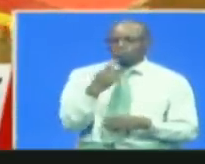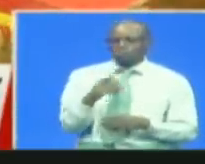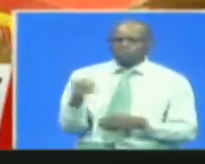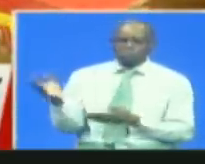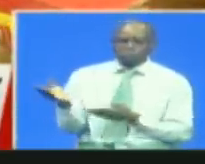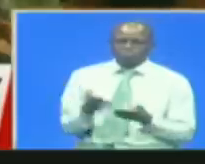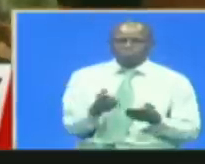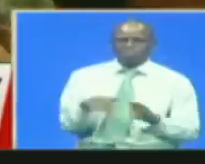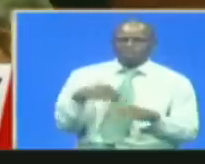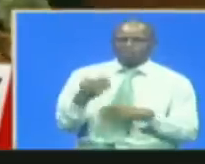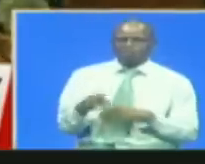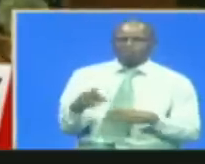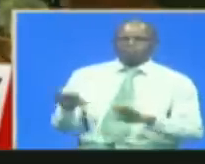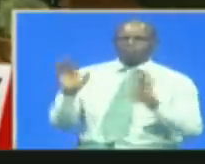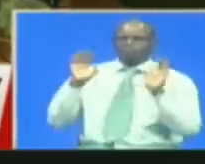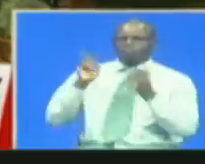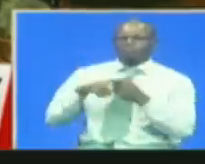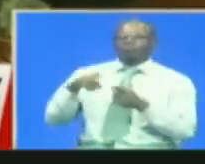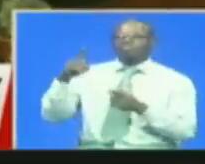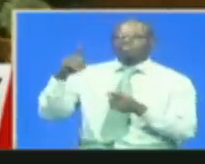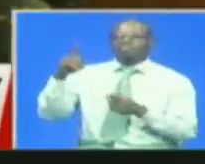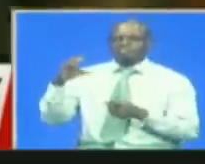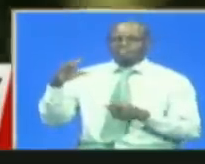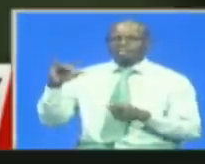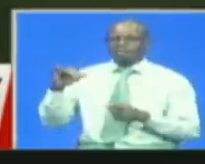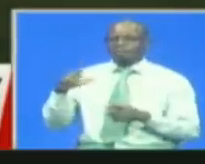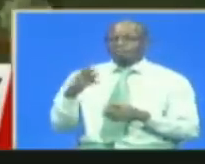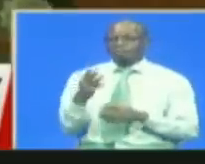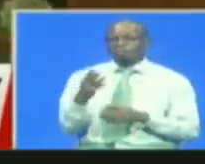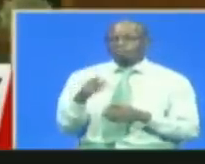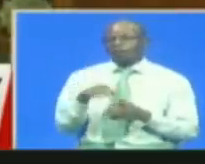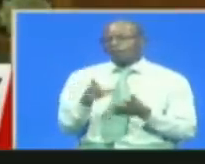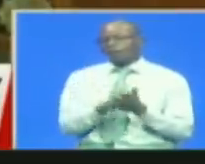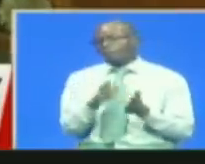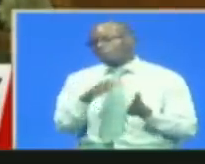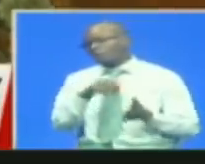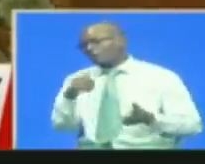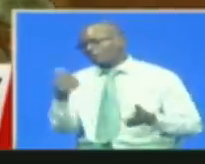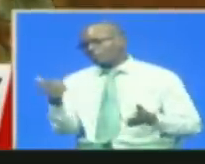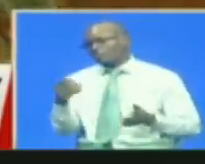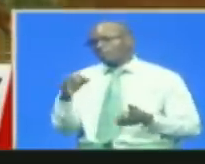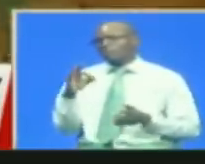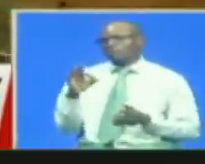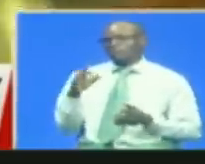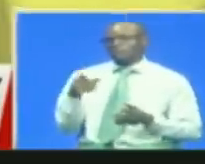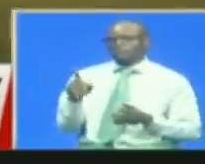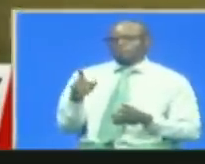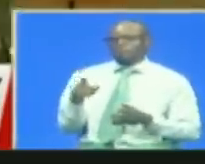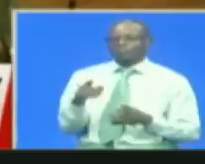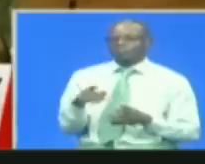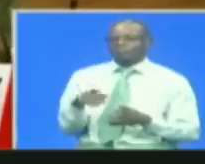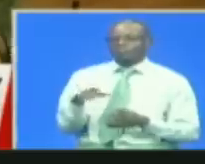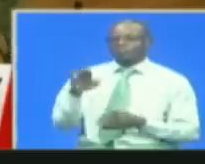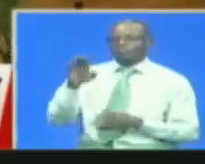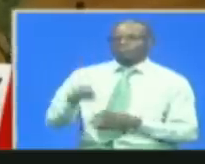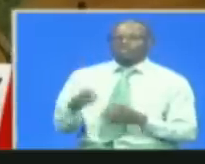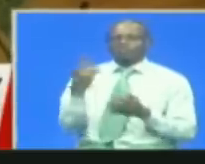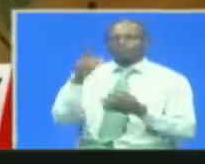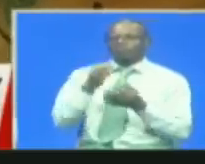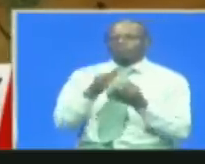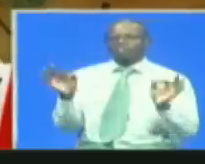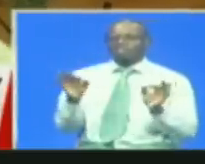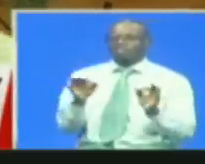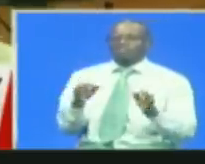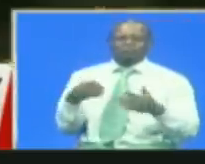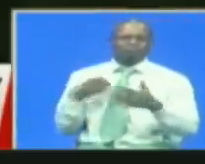DCI yesterday. The four, alongside three others, had earlier been denied anticipatory bail and ordered to surrender